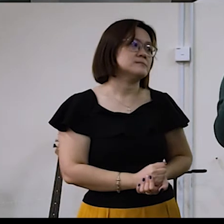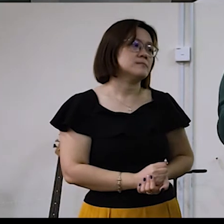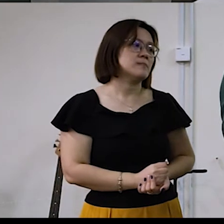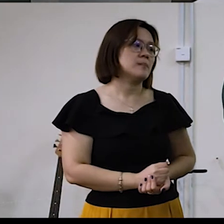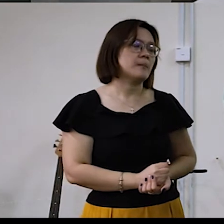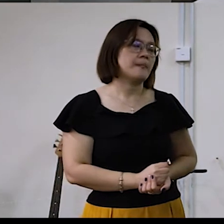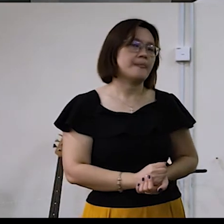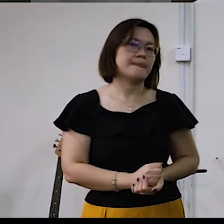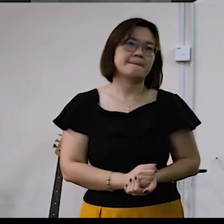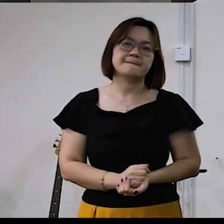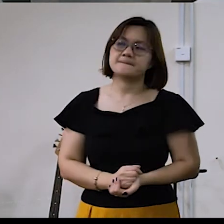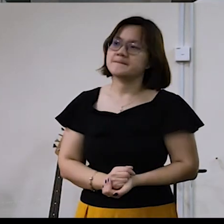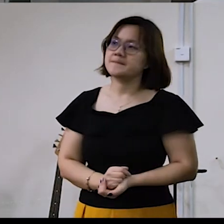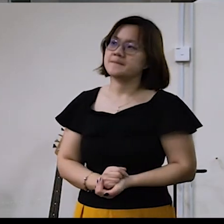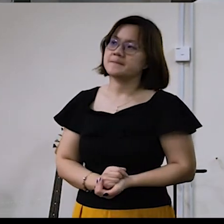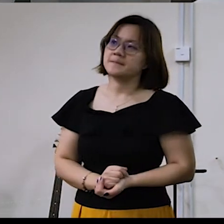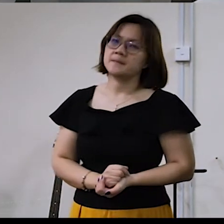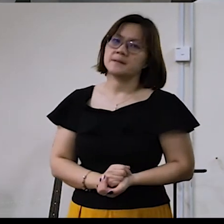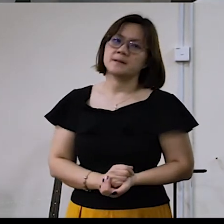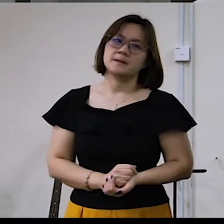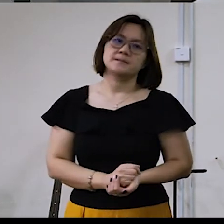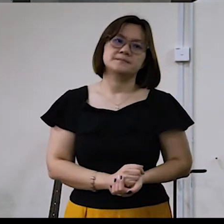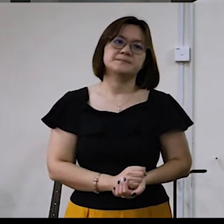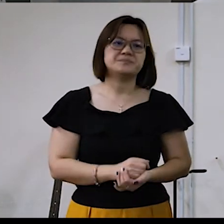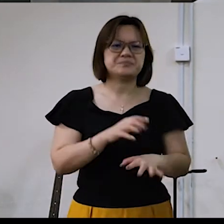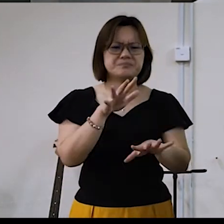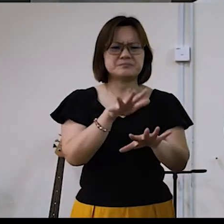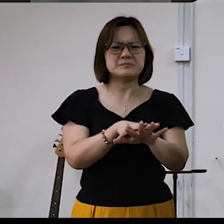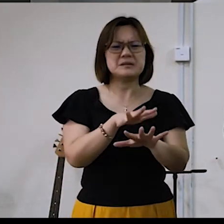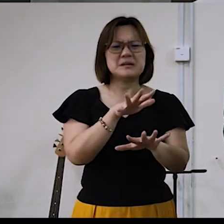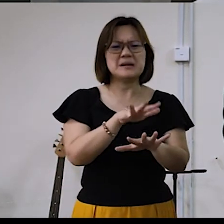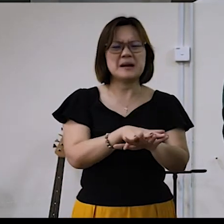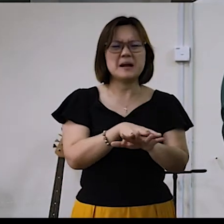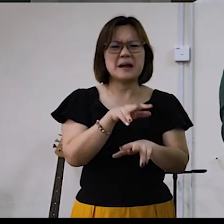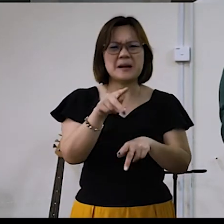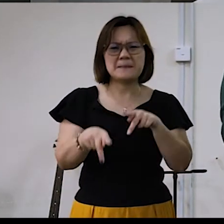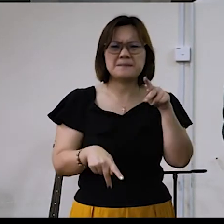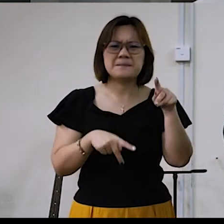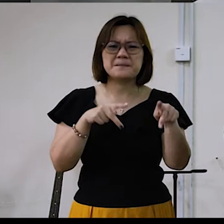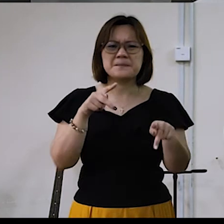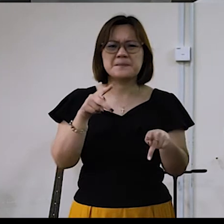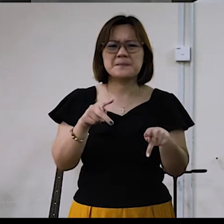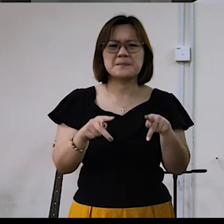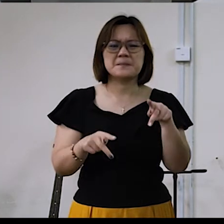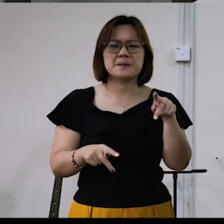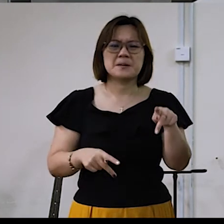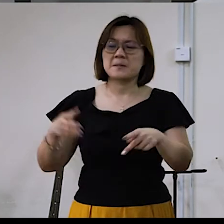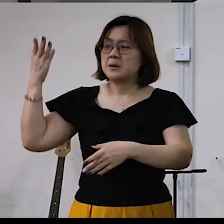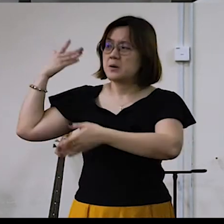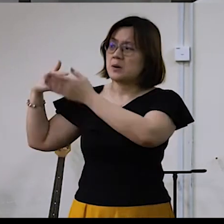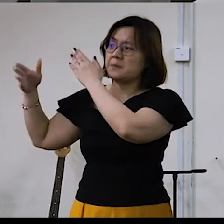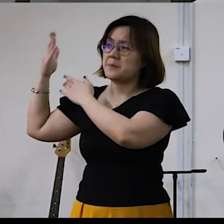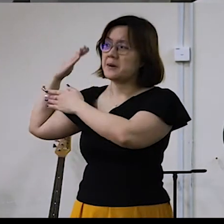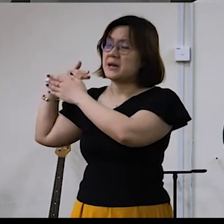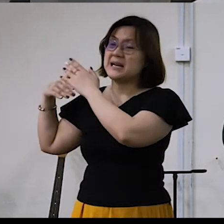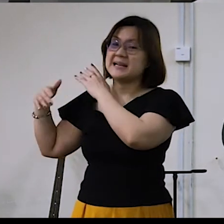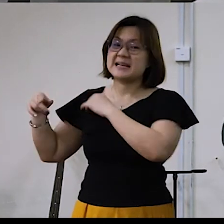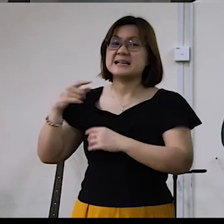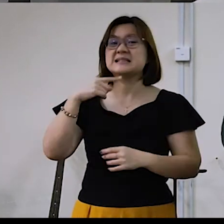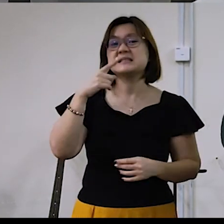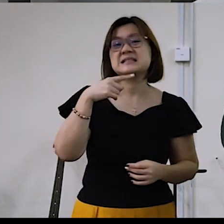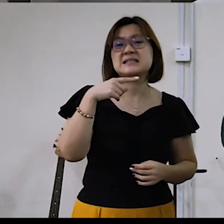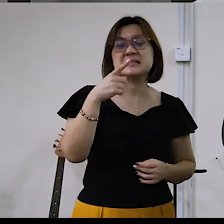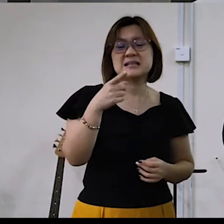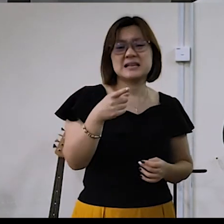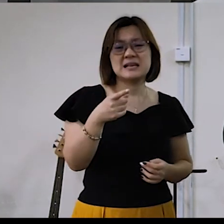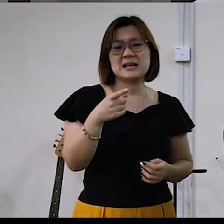the apostles are so lucky. They can walk and talk and sleep with Jesus. I wish I was one of the 12.